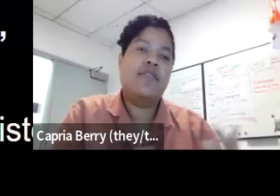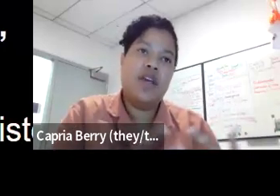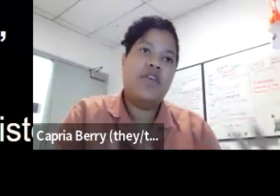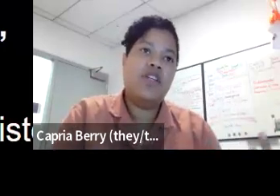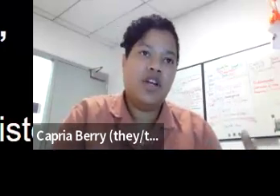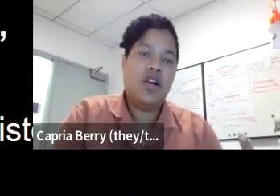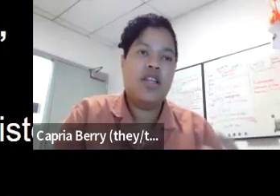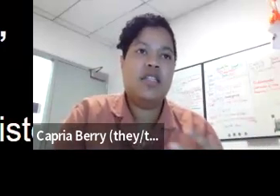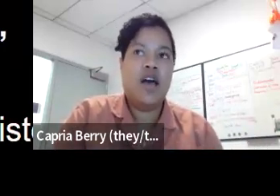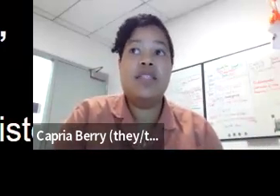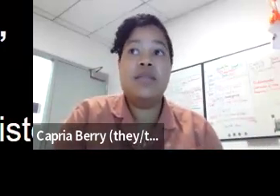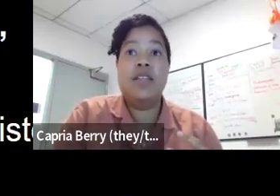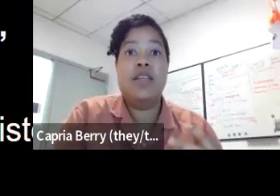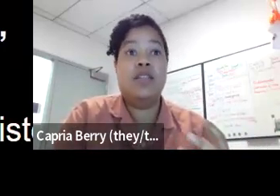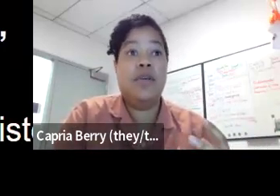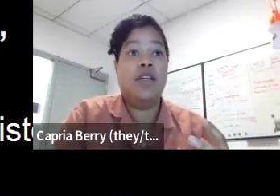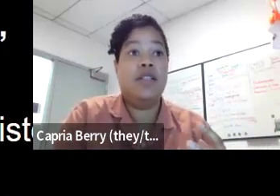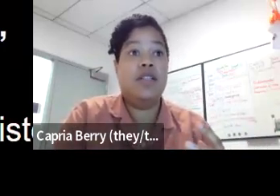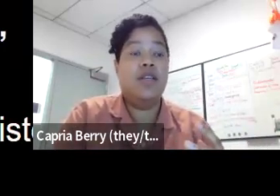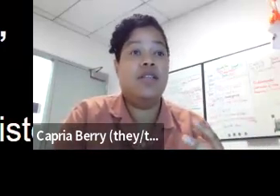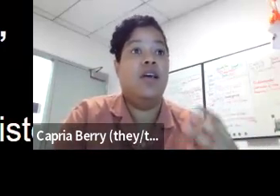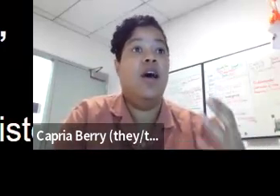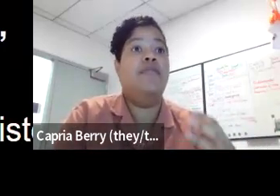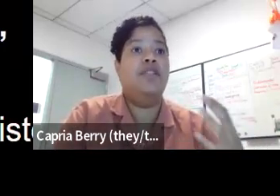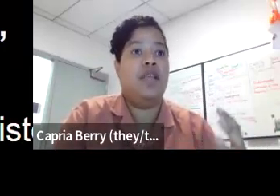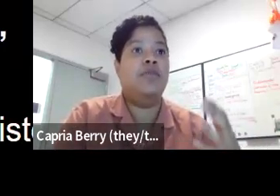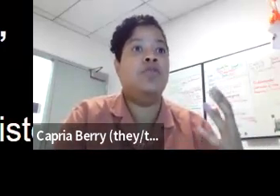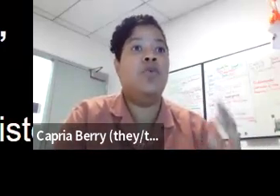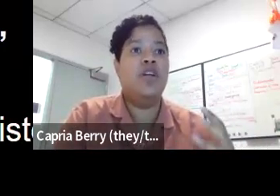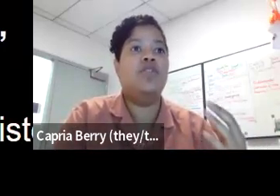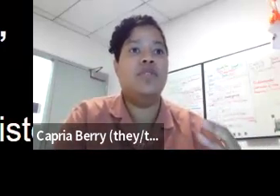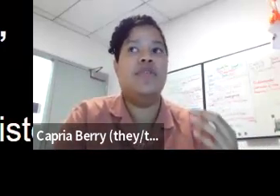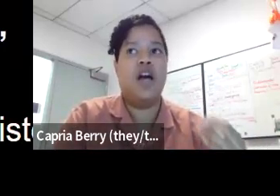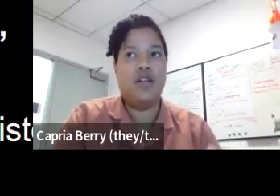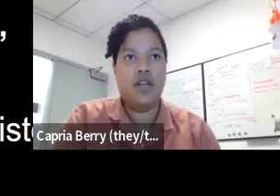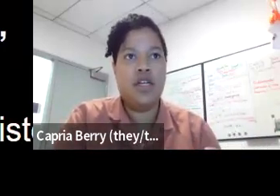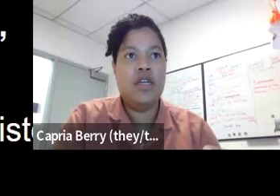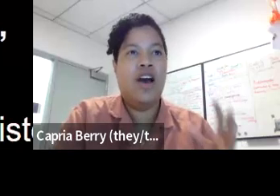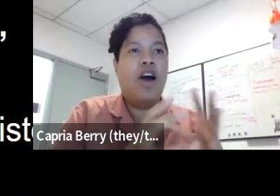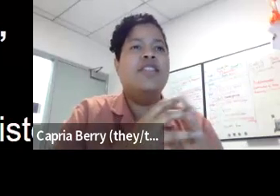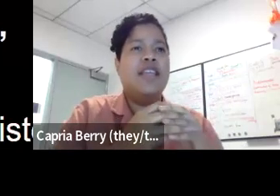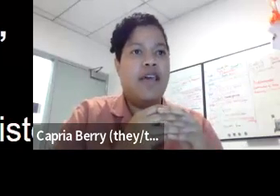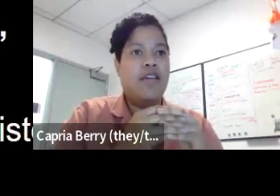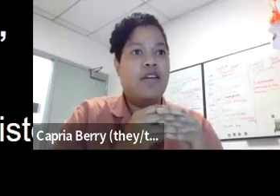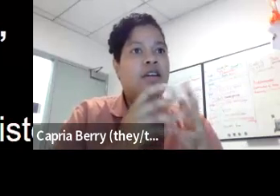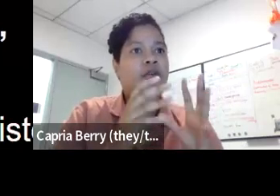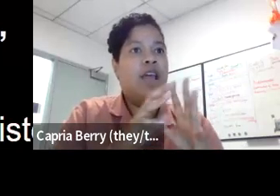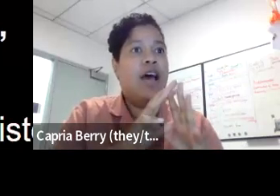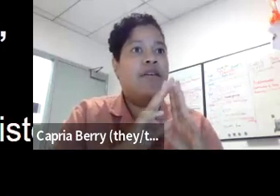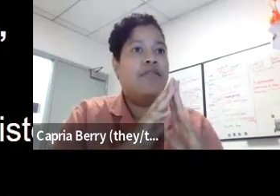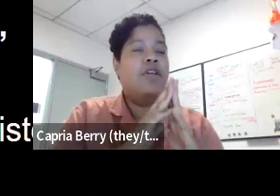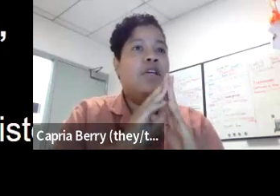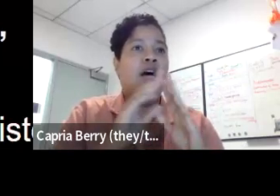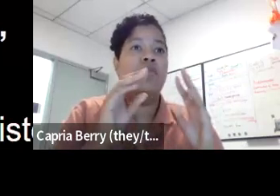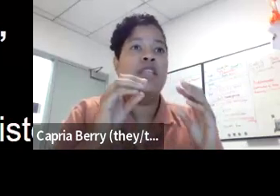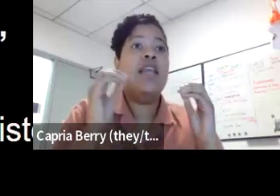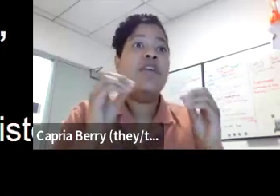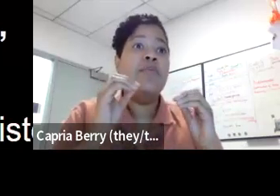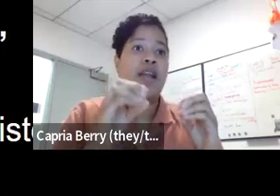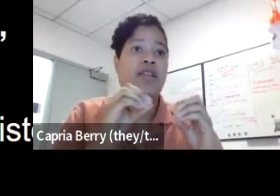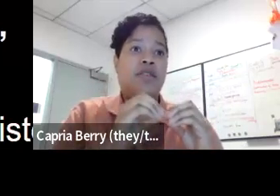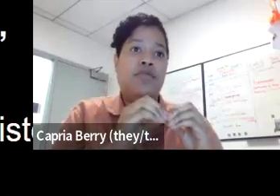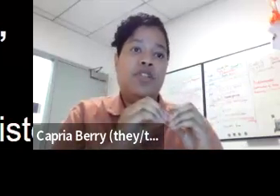in from New York. I am a light-skinned Black person with curly dark hair swooped